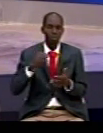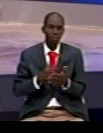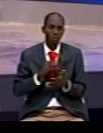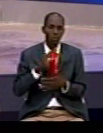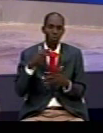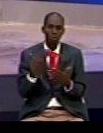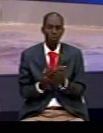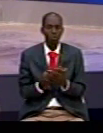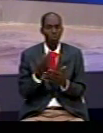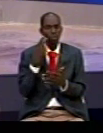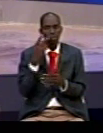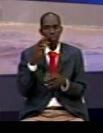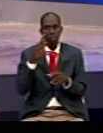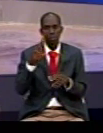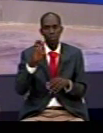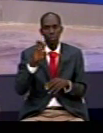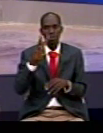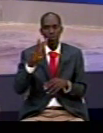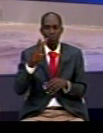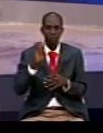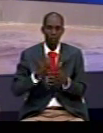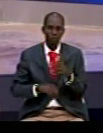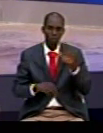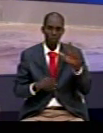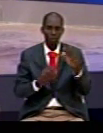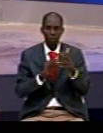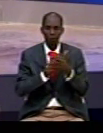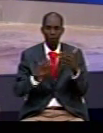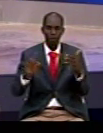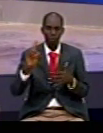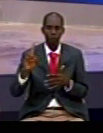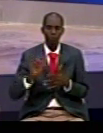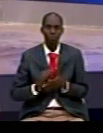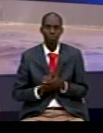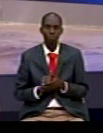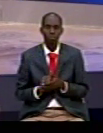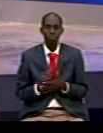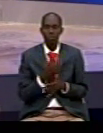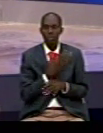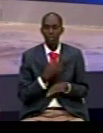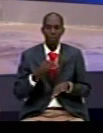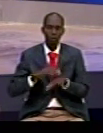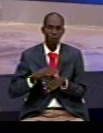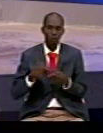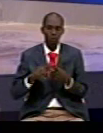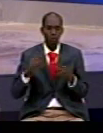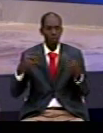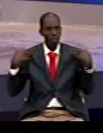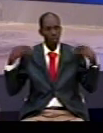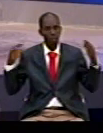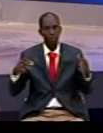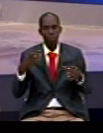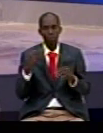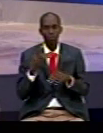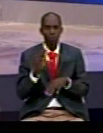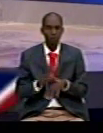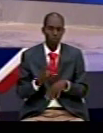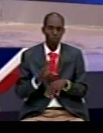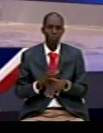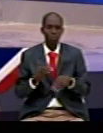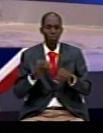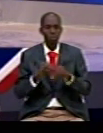at chapter 3. Revelation chapter 3, verse 1. And unto the angel of the church in